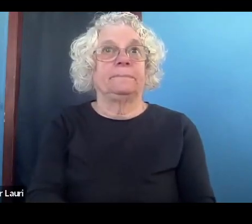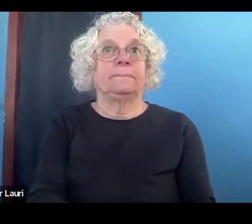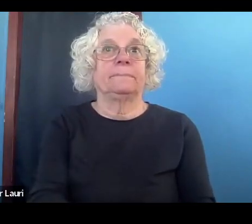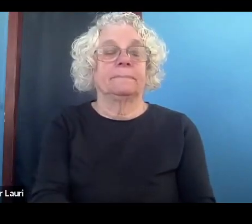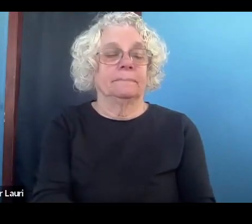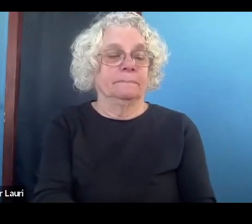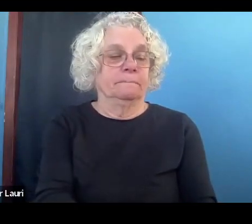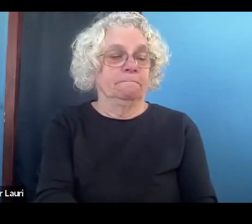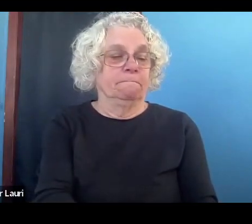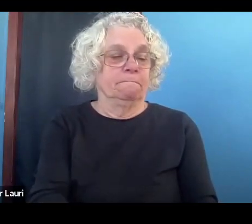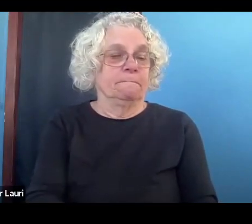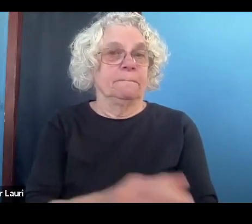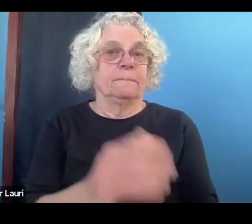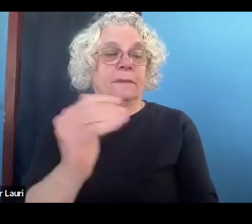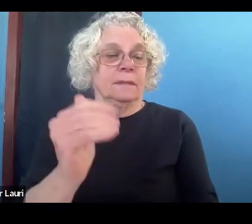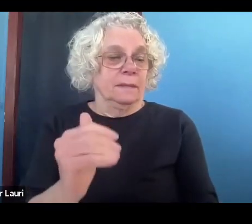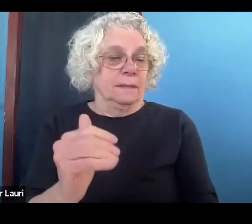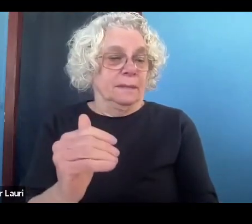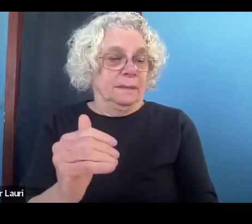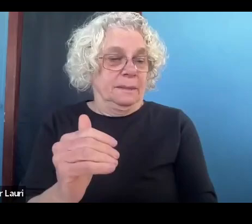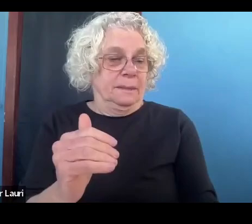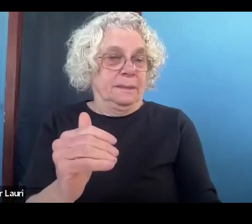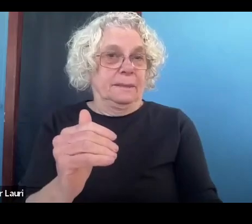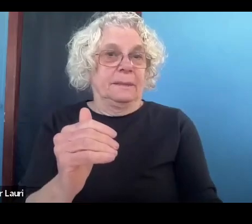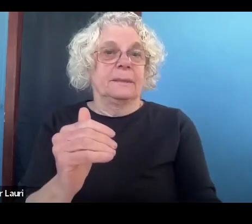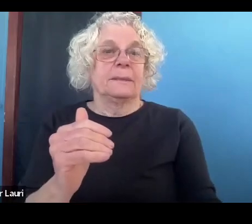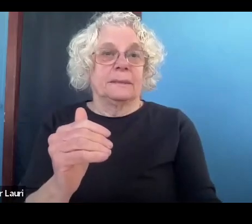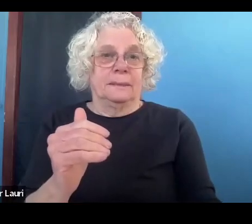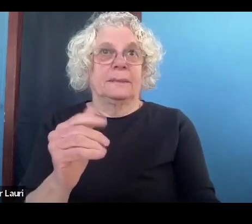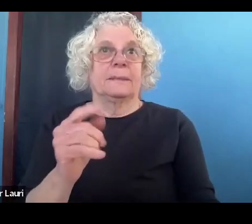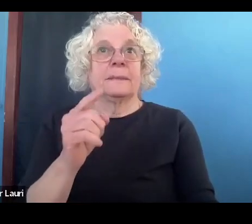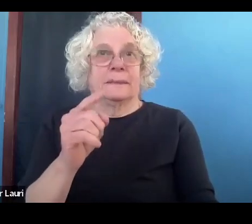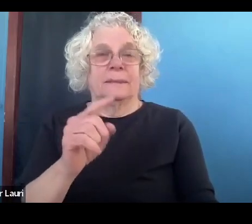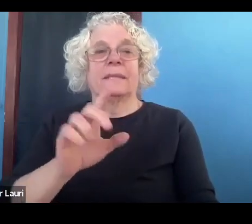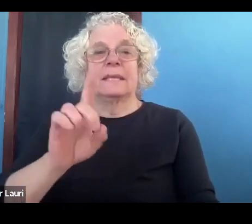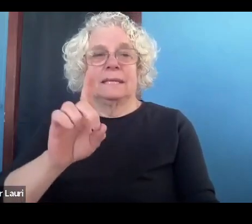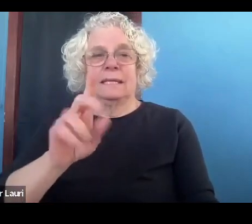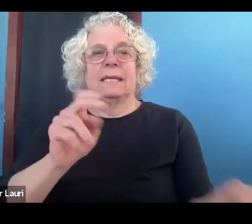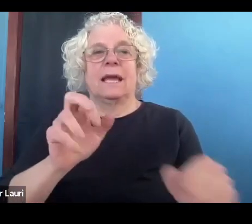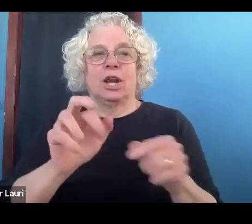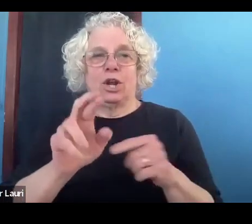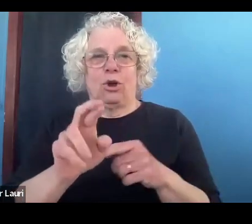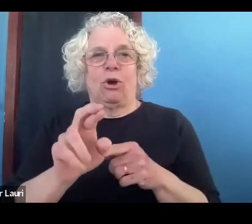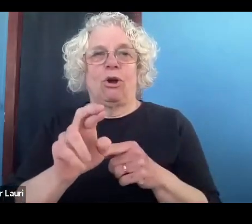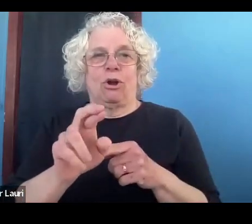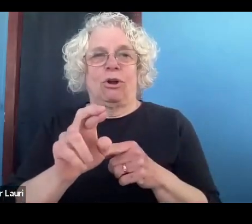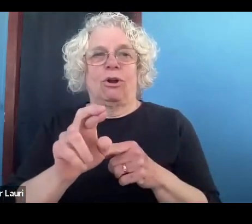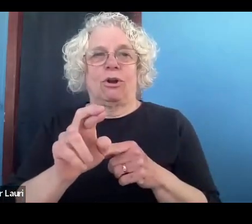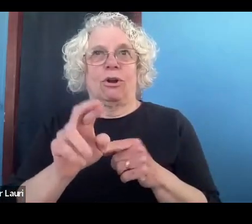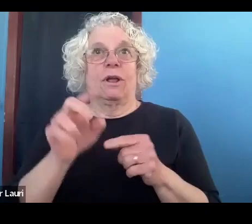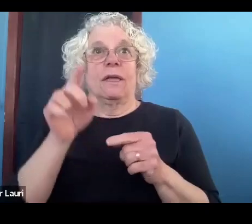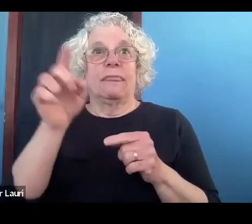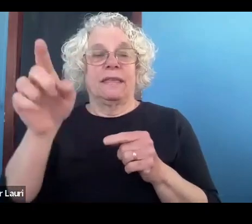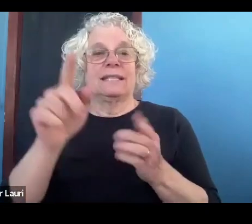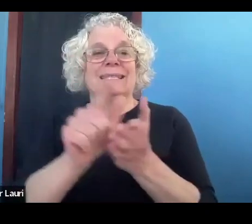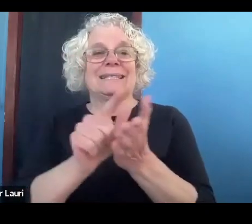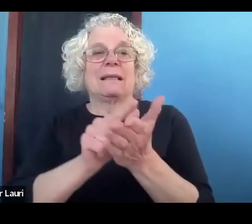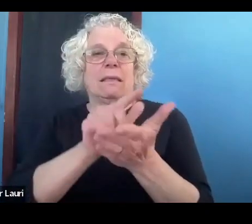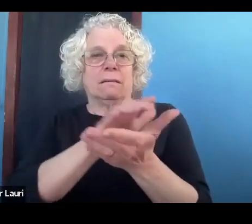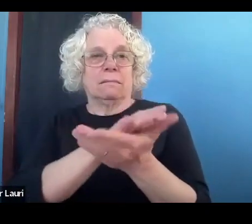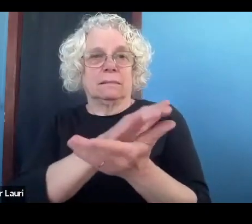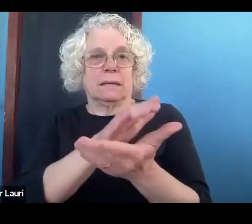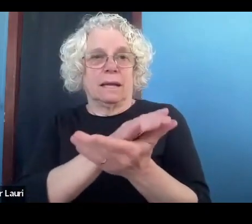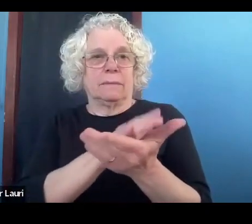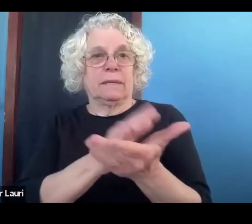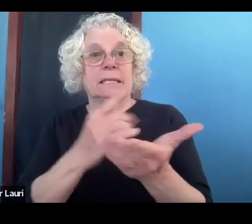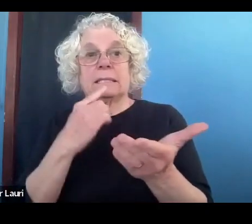Next, we will talk about a DNR, which is a do not resuscitate order. This is a legal document which states that you